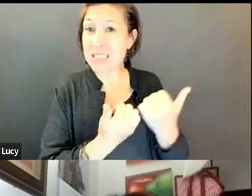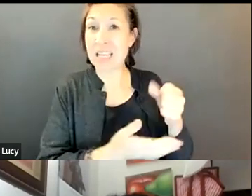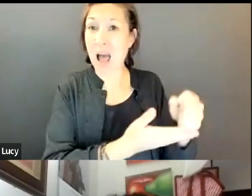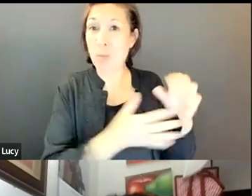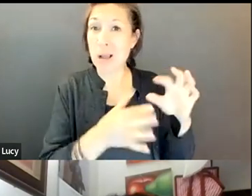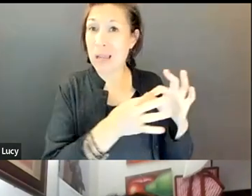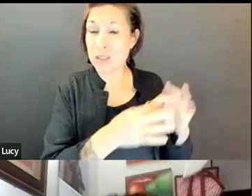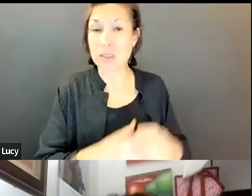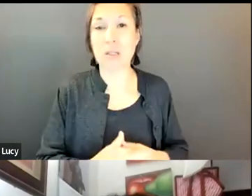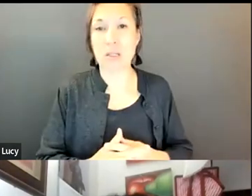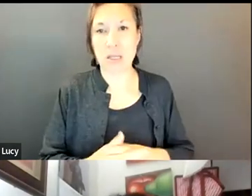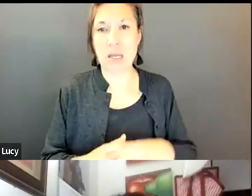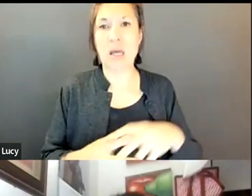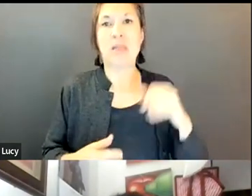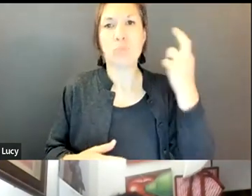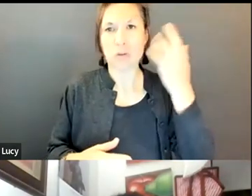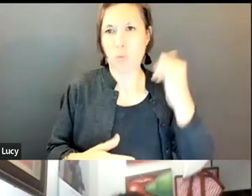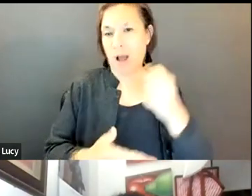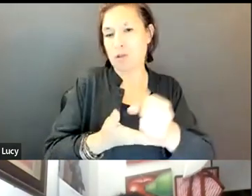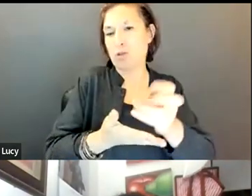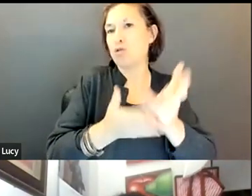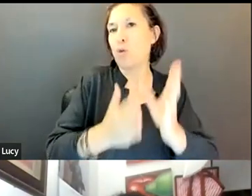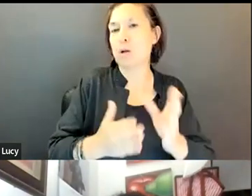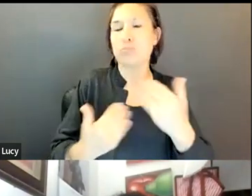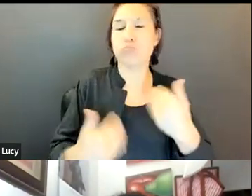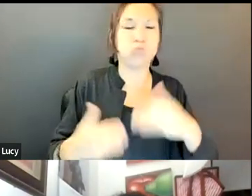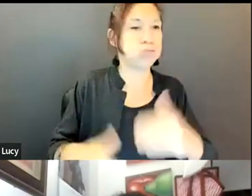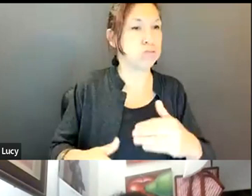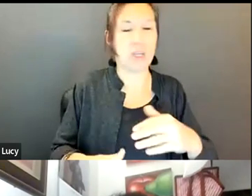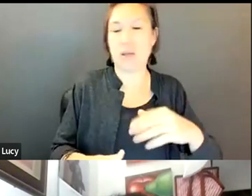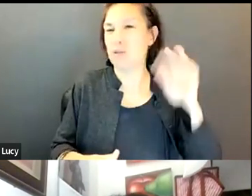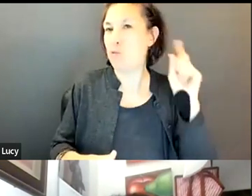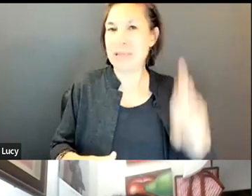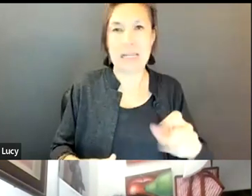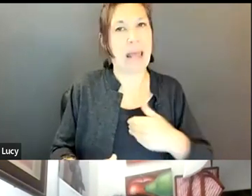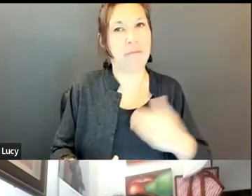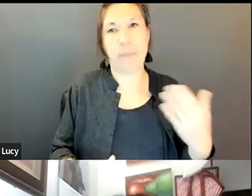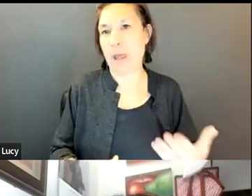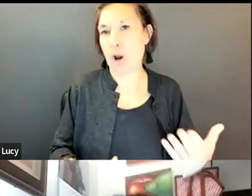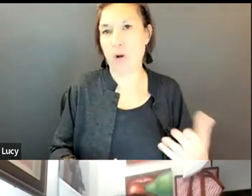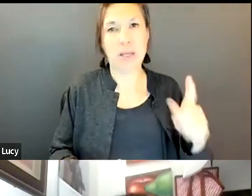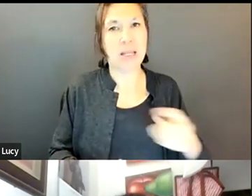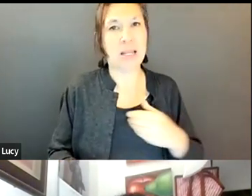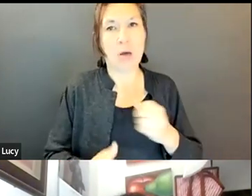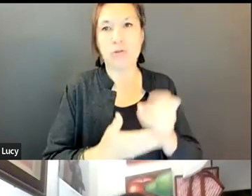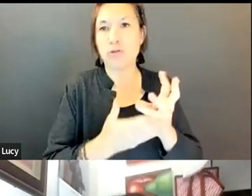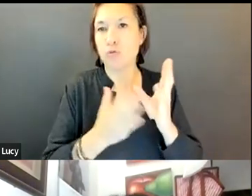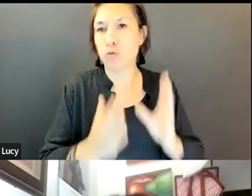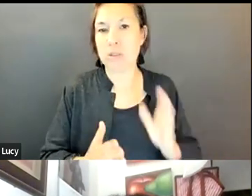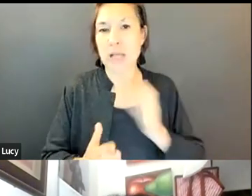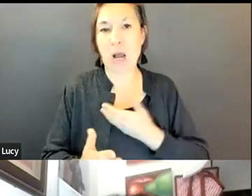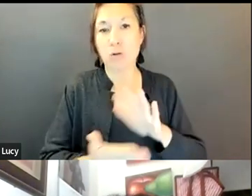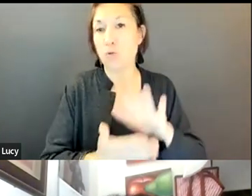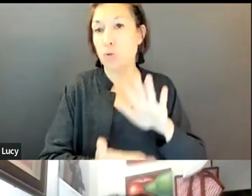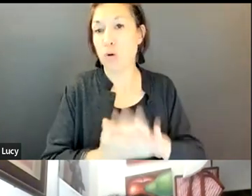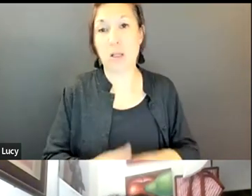to me that's where the social workers are just it's a non-negotiable at this point like there has to be social workers in our schools um you know